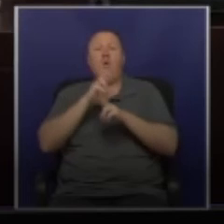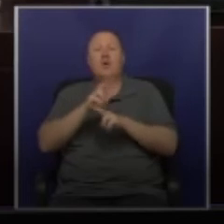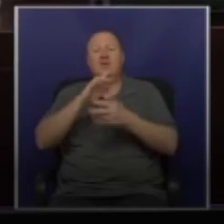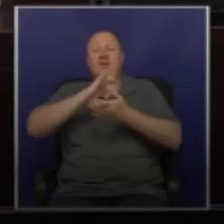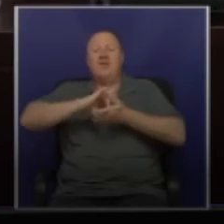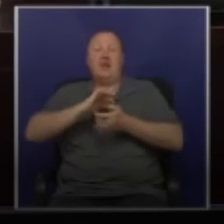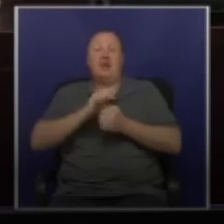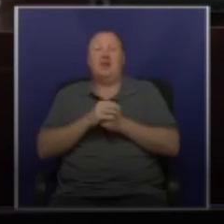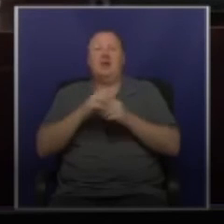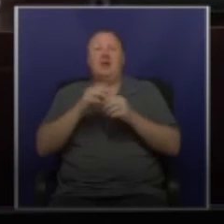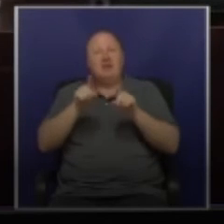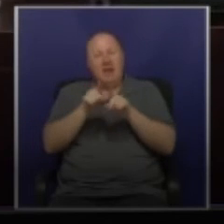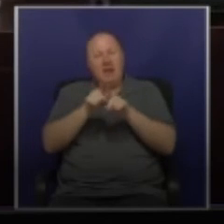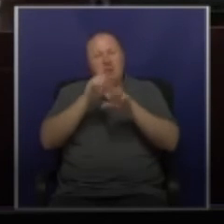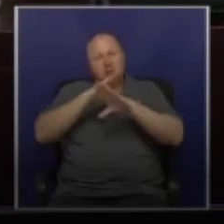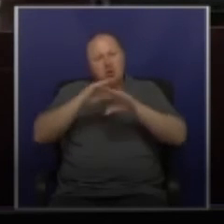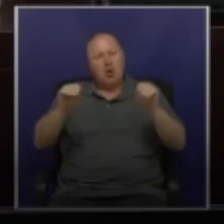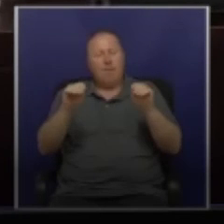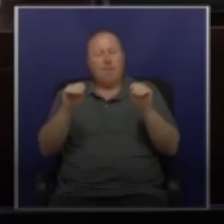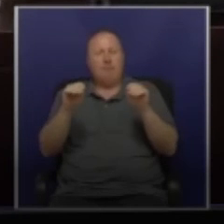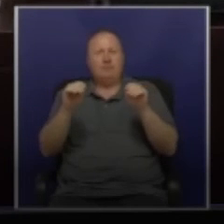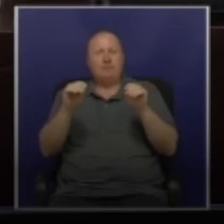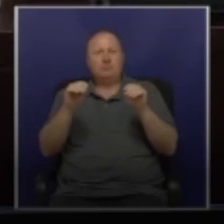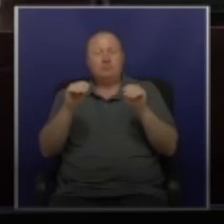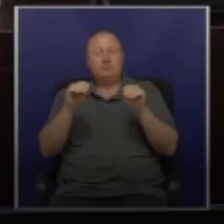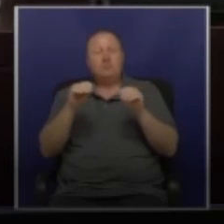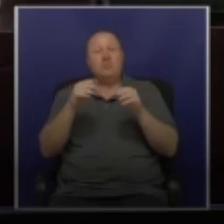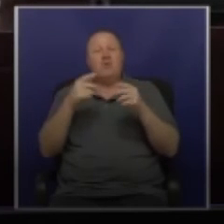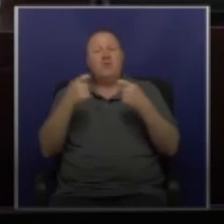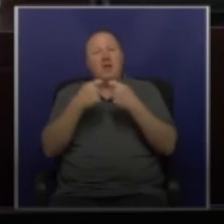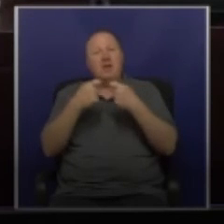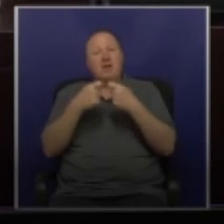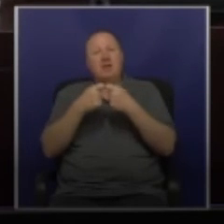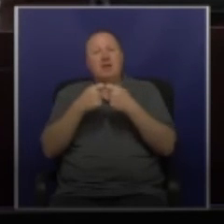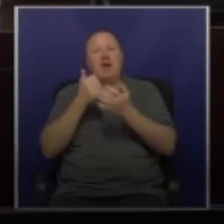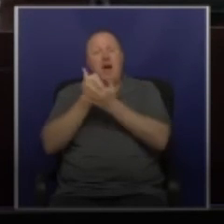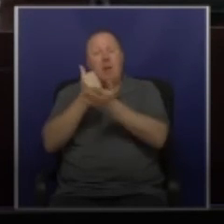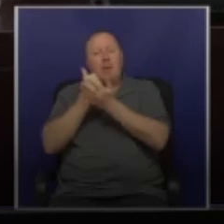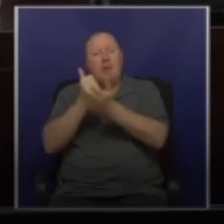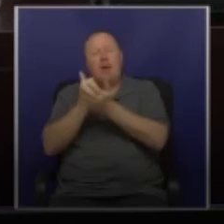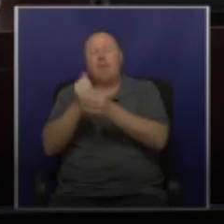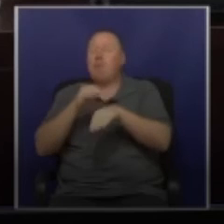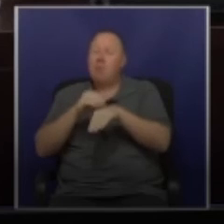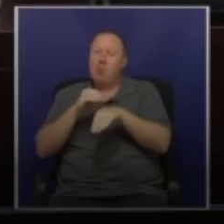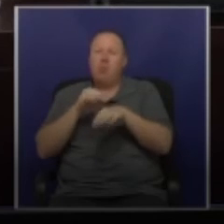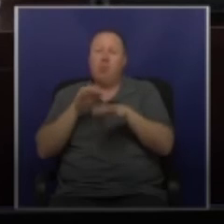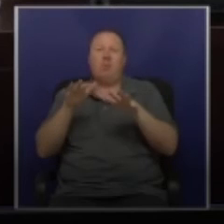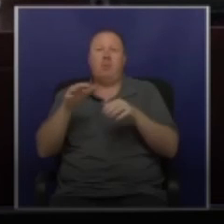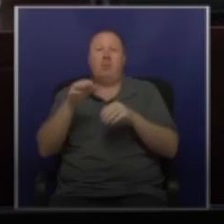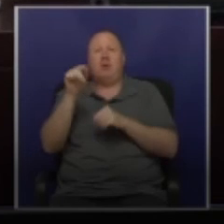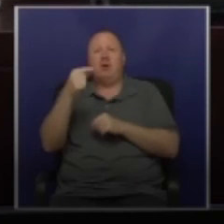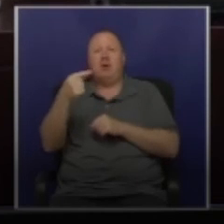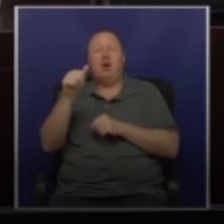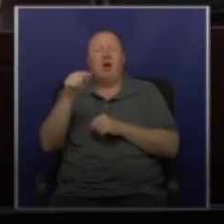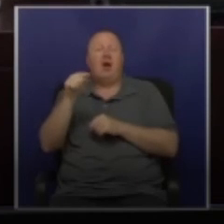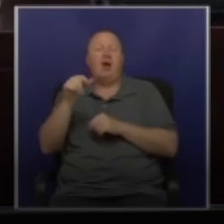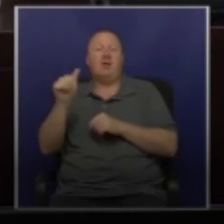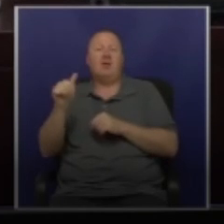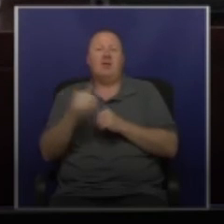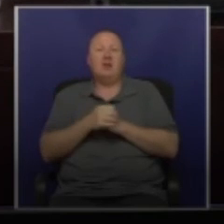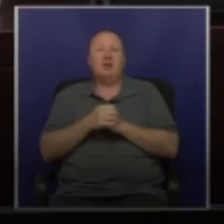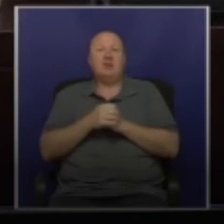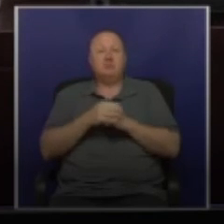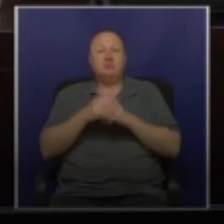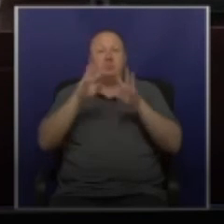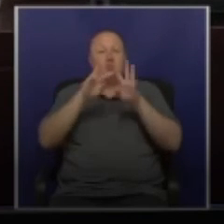pause in the fighting to ensure the free flow of aid and to allow more civilians to reach these safe zones. World leaders need to urgently